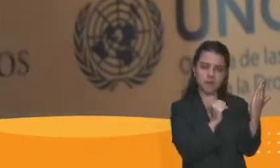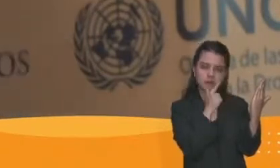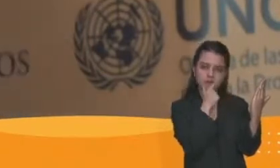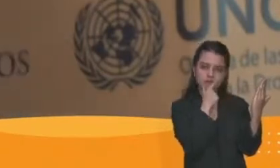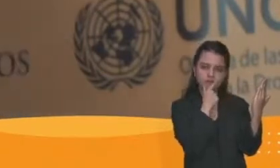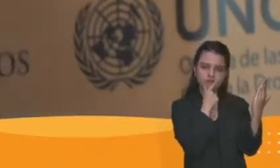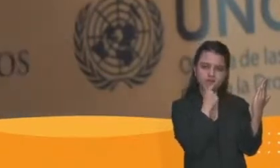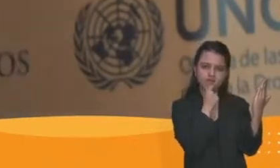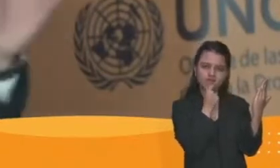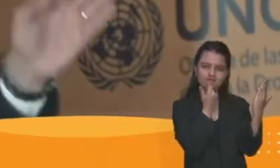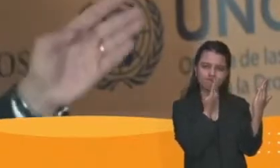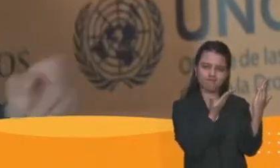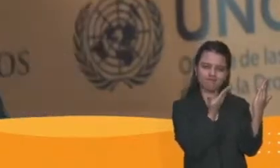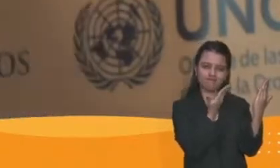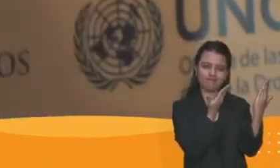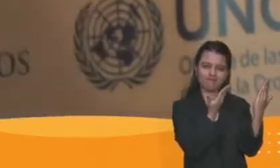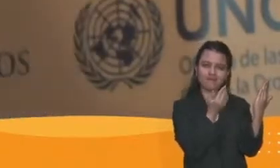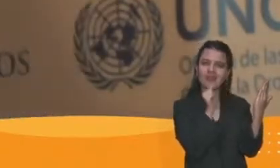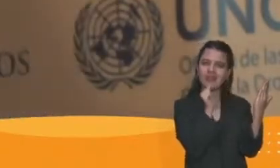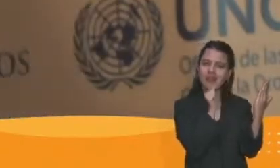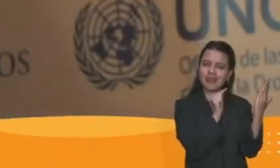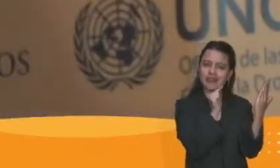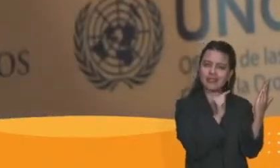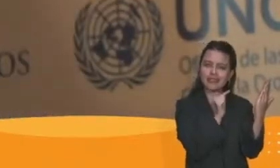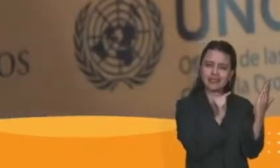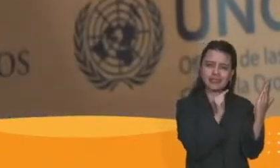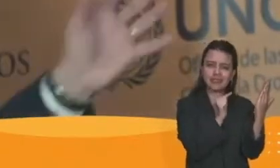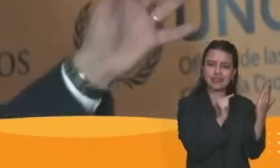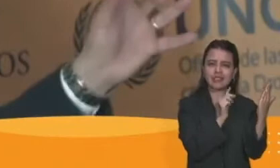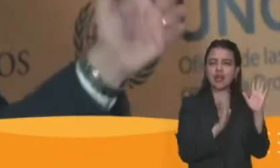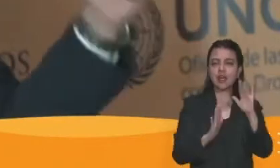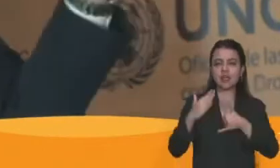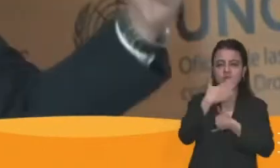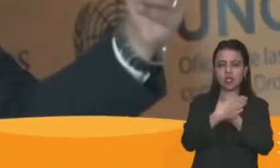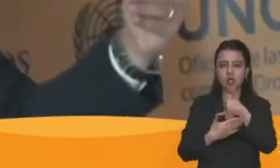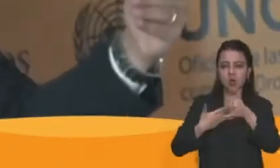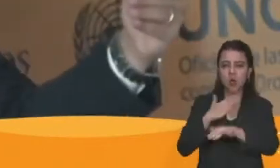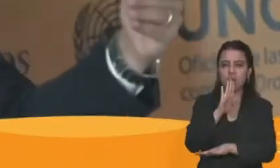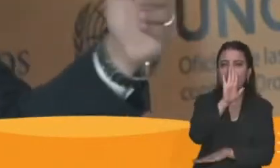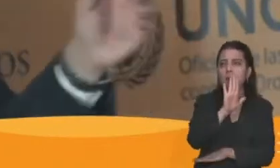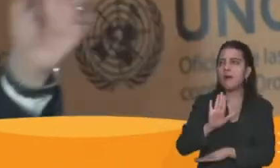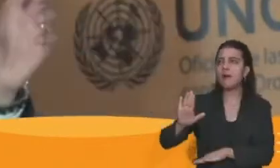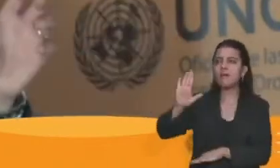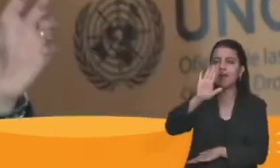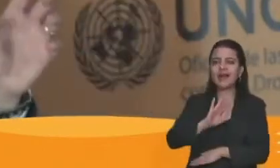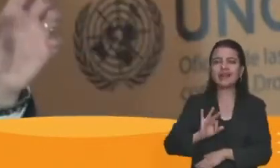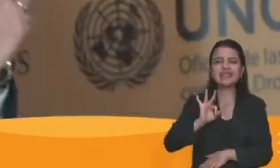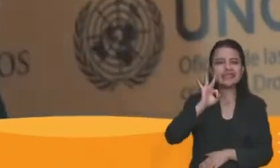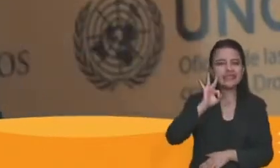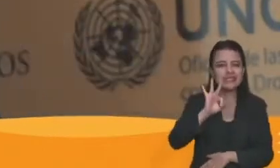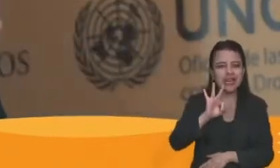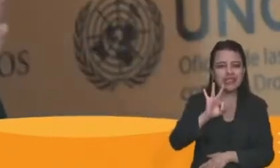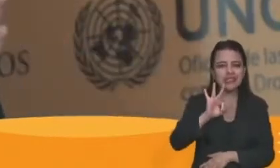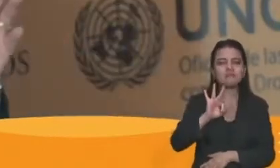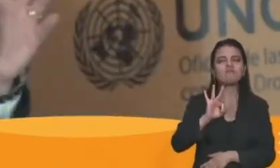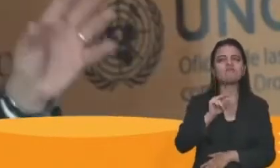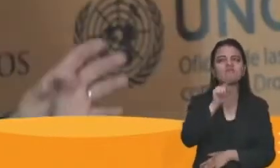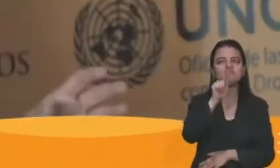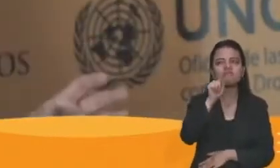Brian and Pierre, there's still a very strong concentration in 3 departments specifically, and the good news here